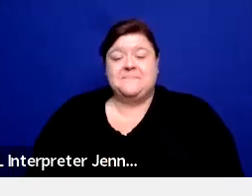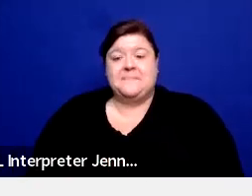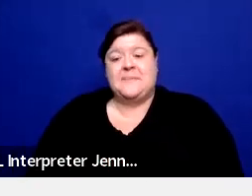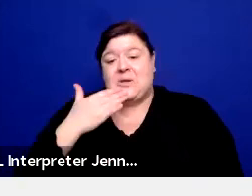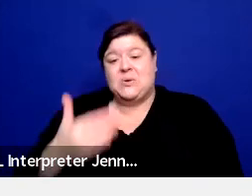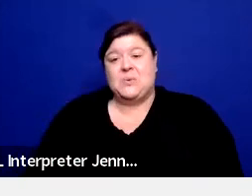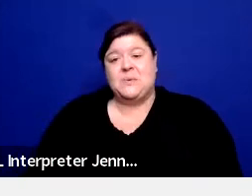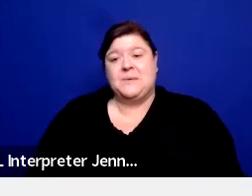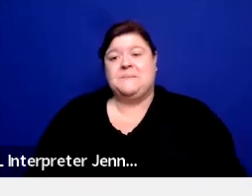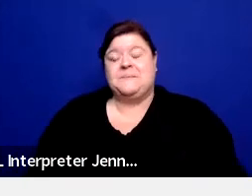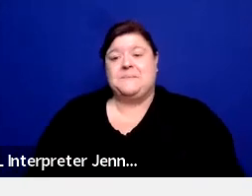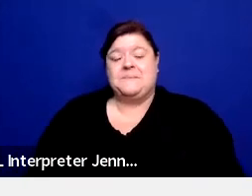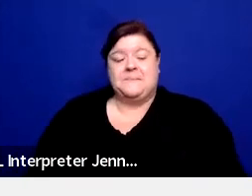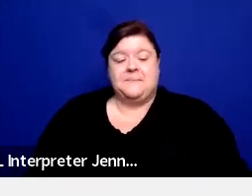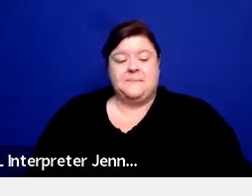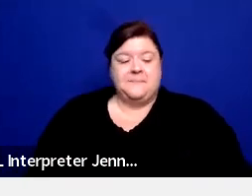Thank you.